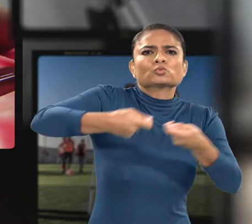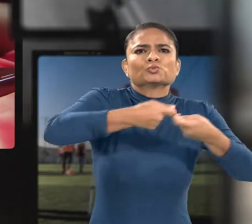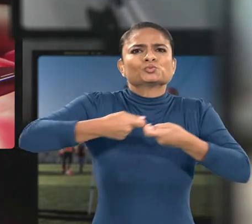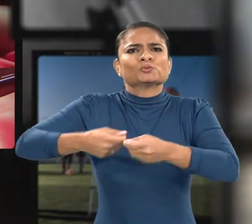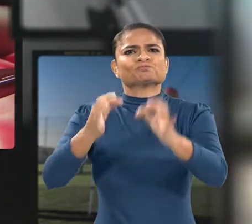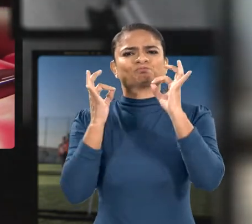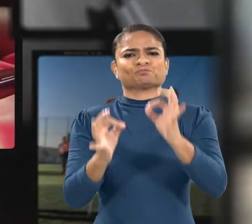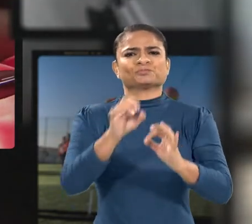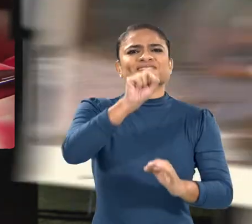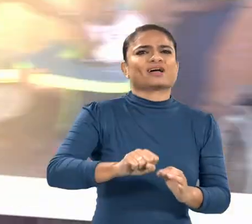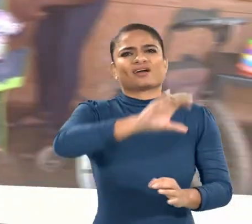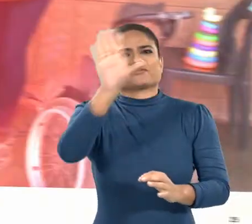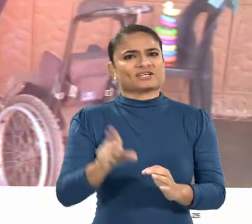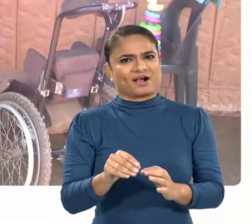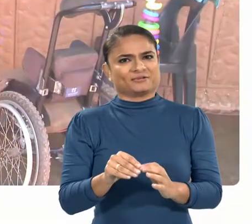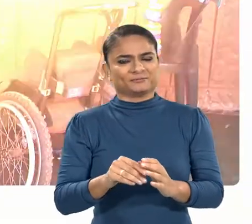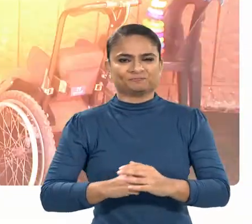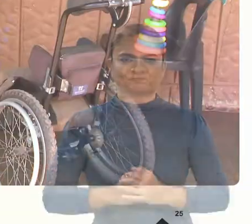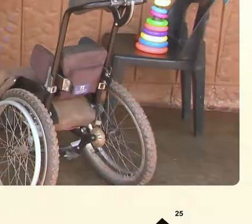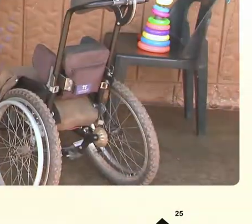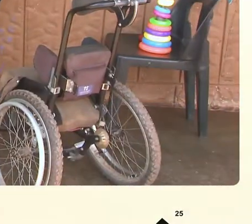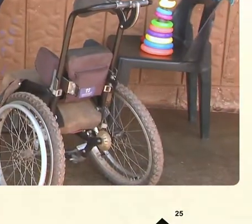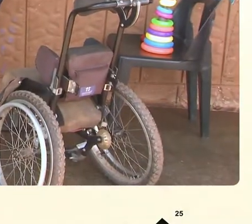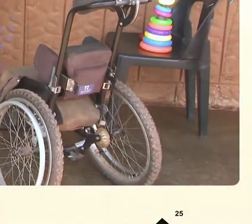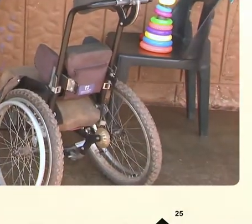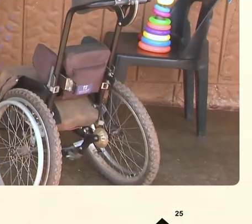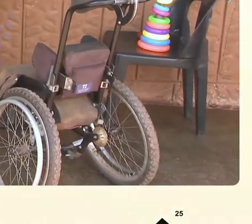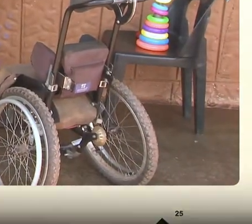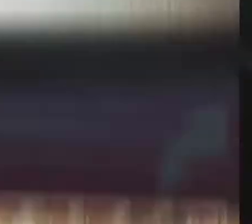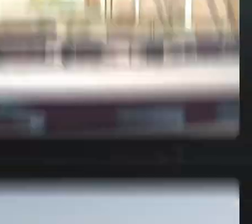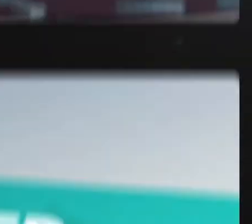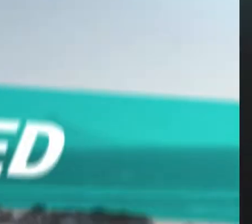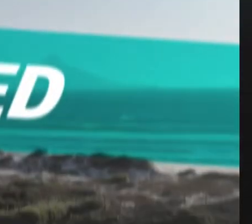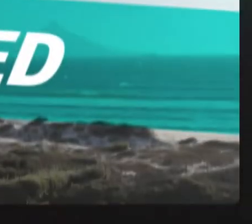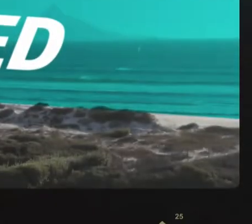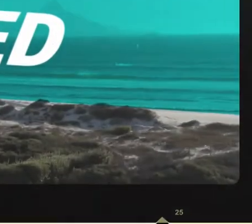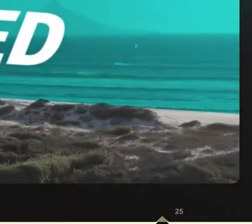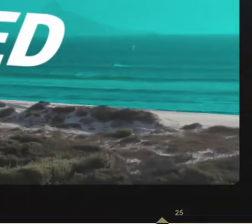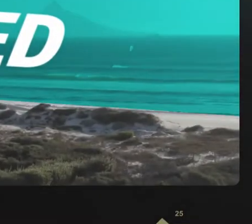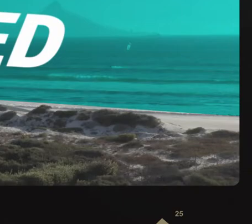persons with disabilities can and must make to building a disability-inclusive Mzansi.